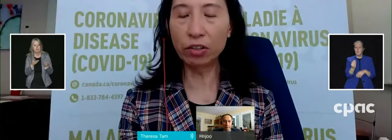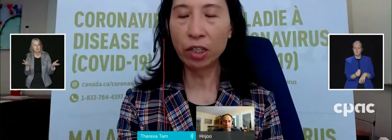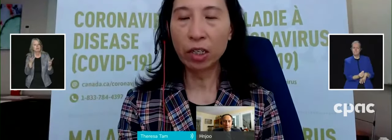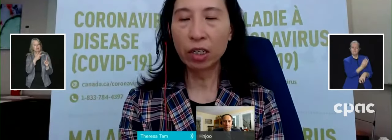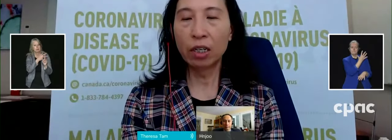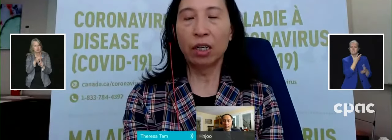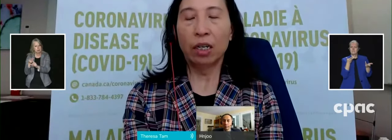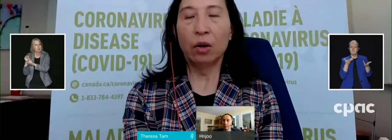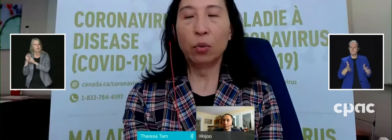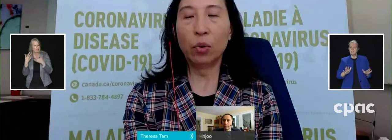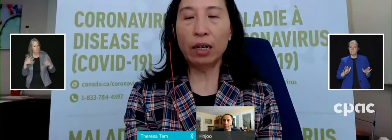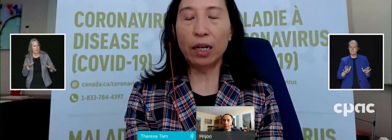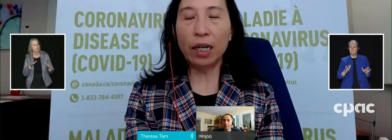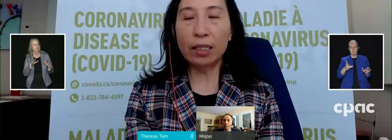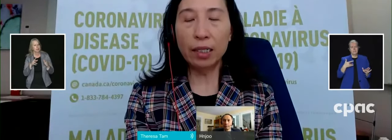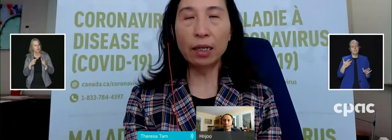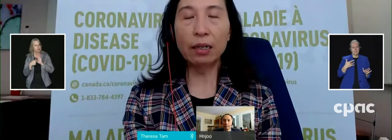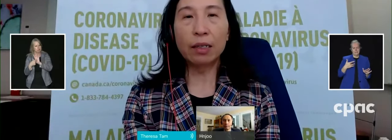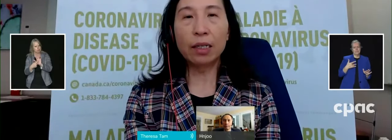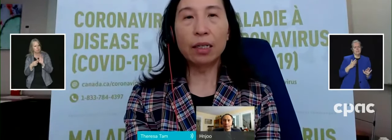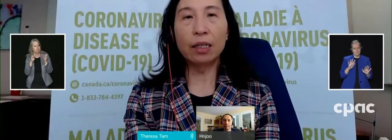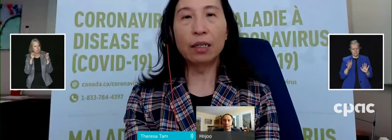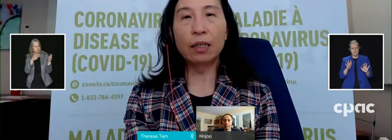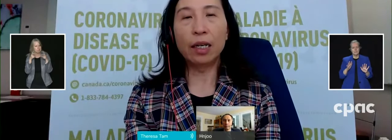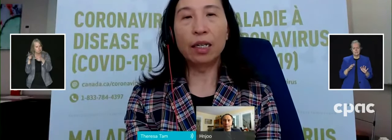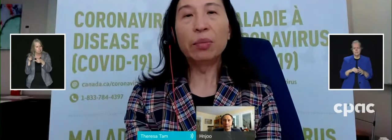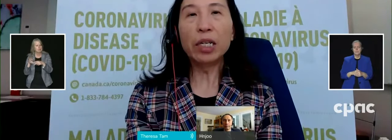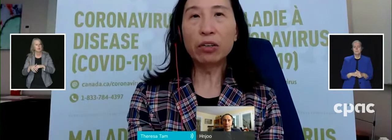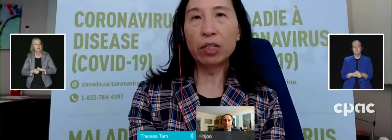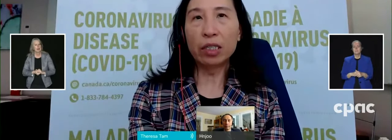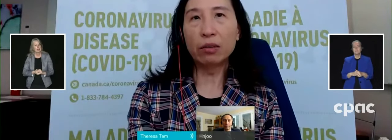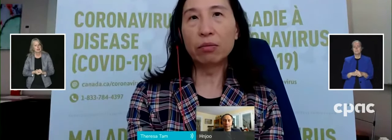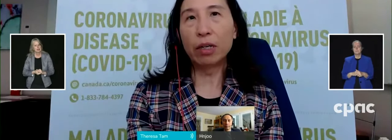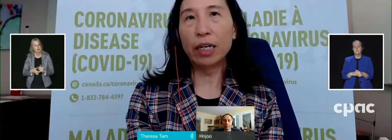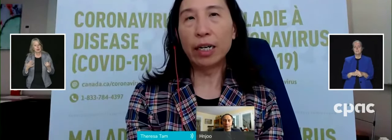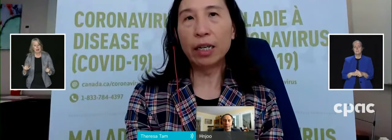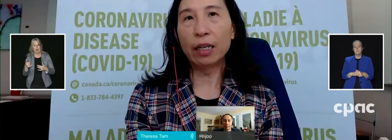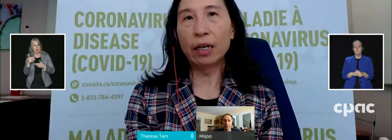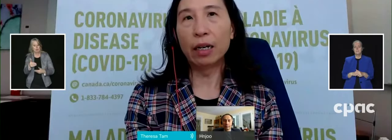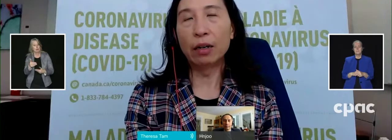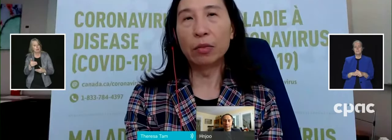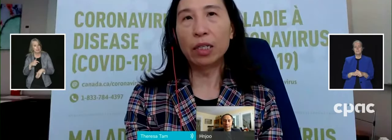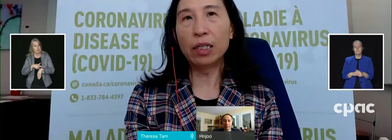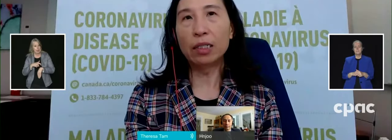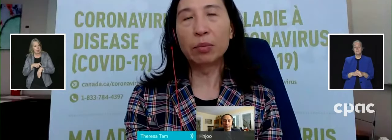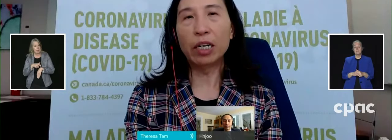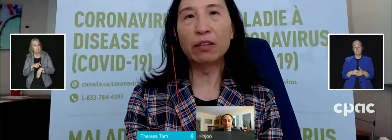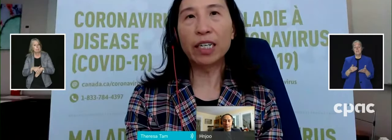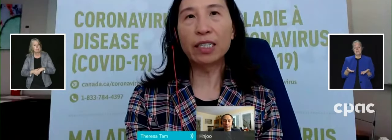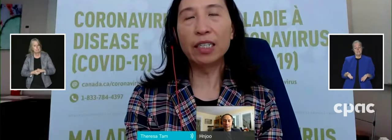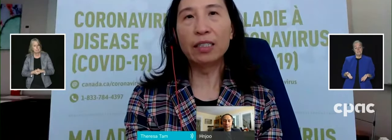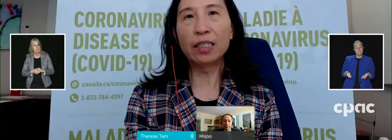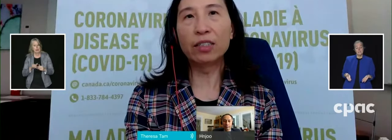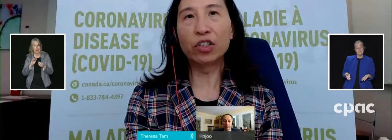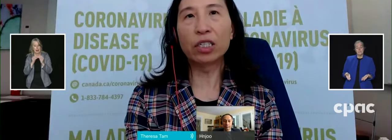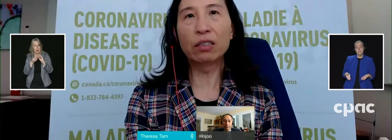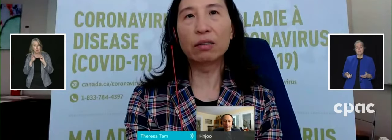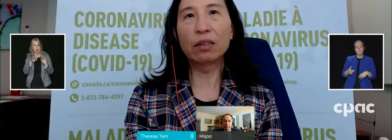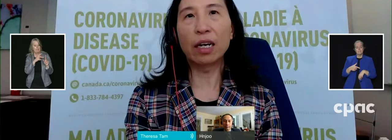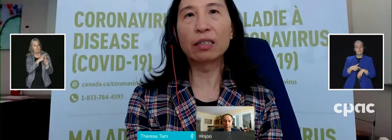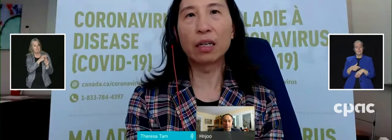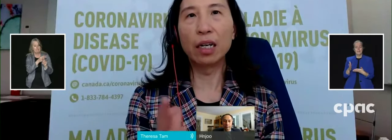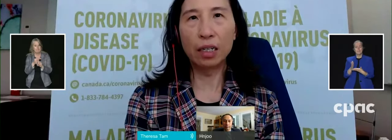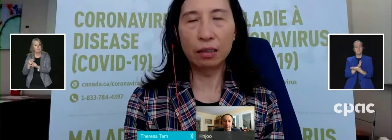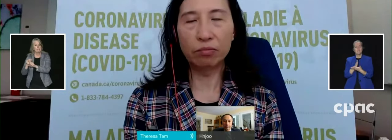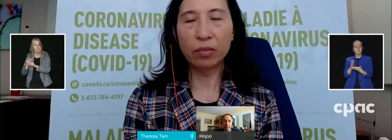extent, so we are still in a period where the supply of vaccines is